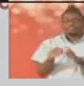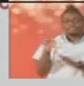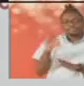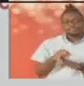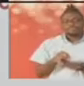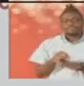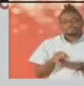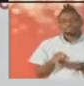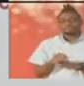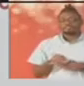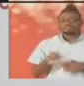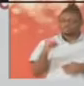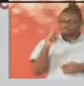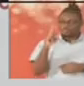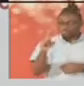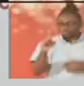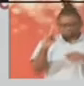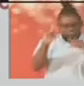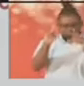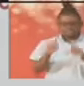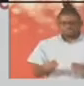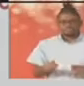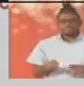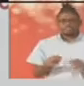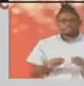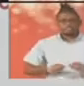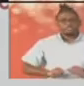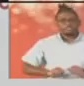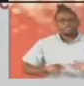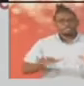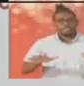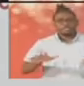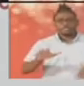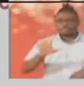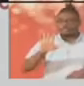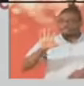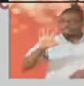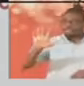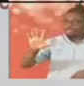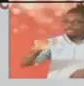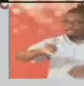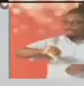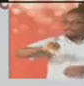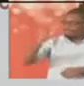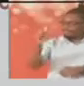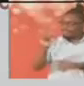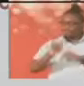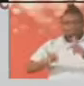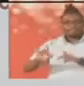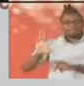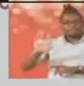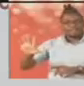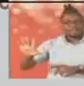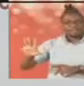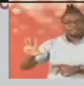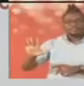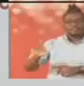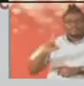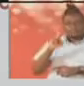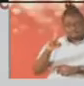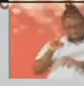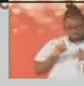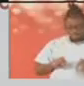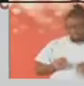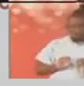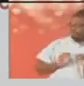we had 1 person spread to 5 other household members, of which many of them were related, right? As a result of 1 person getting infected and